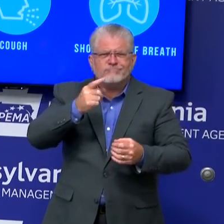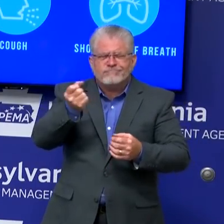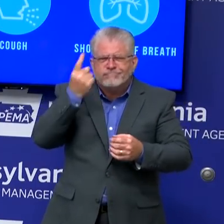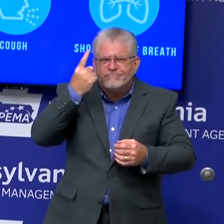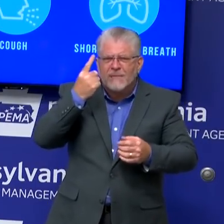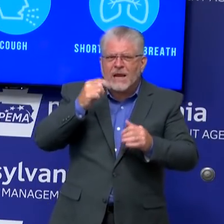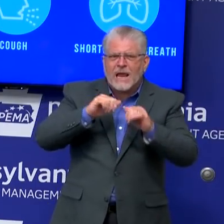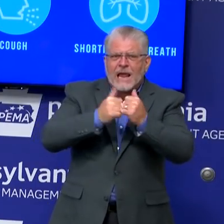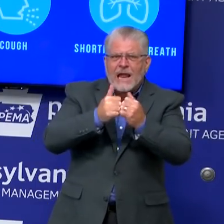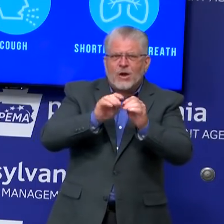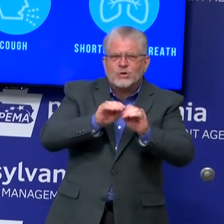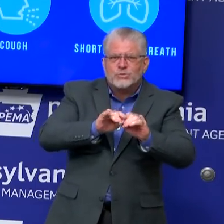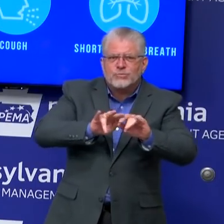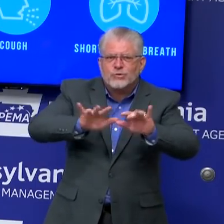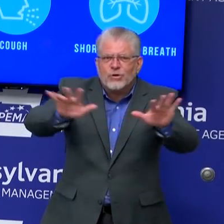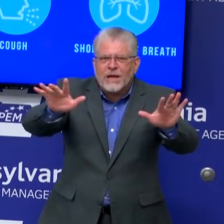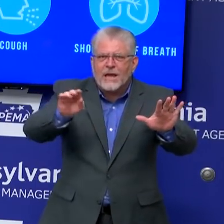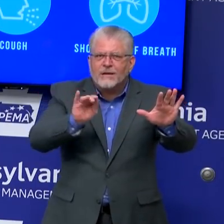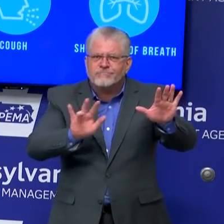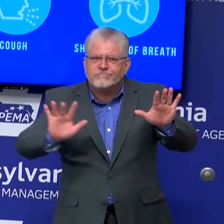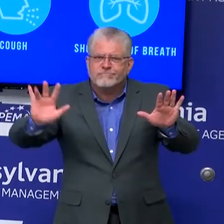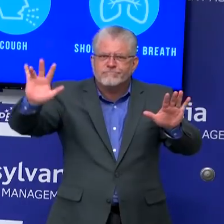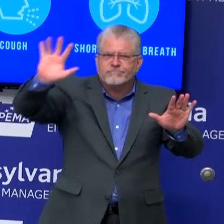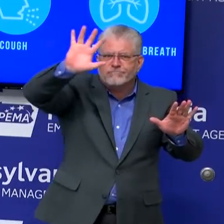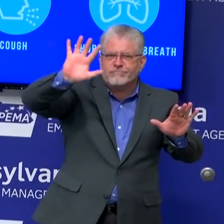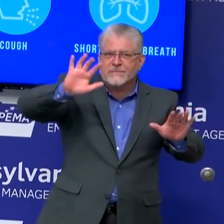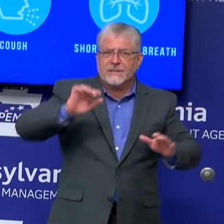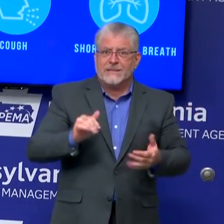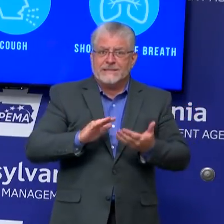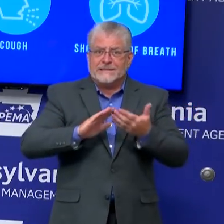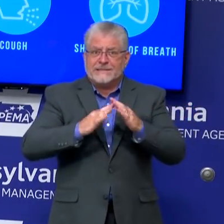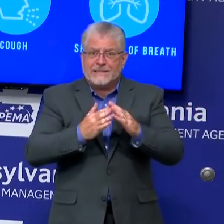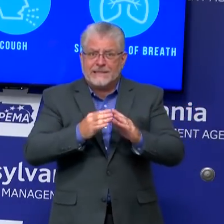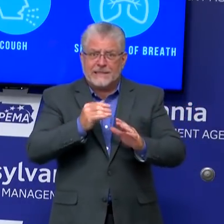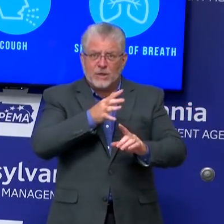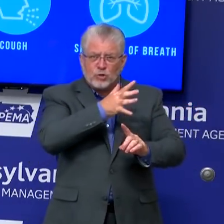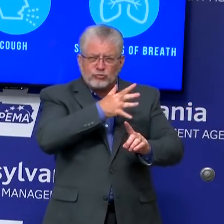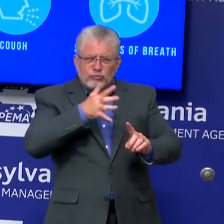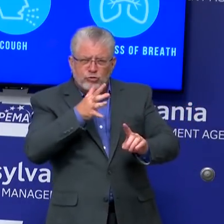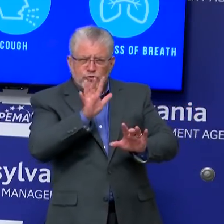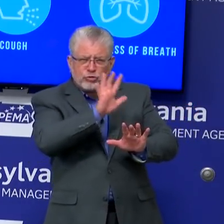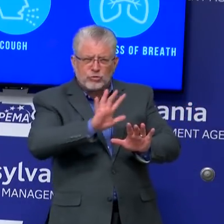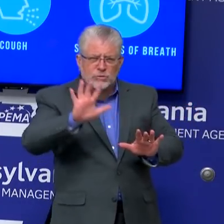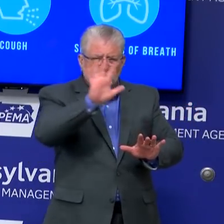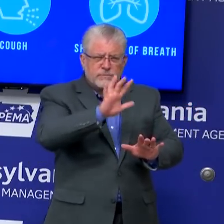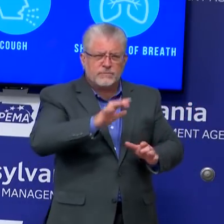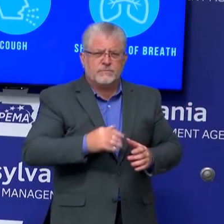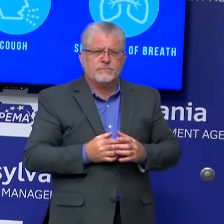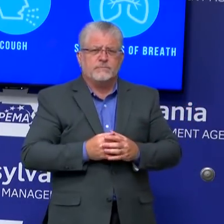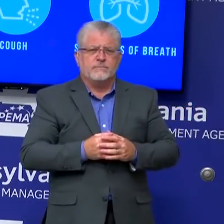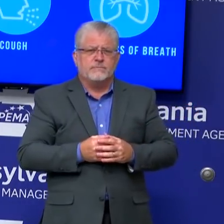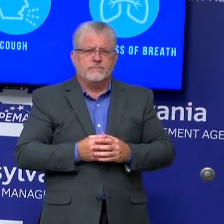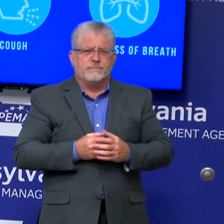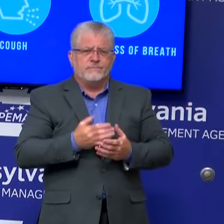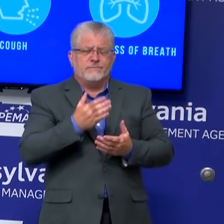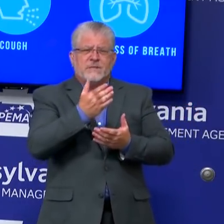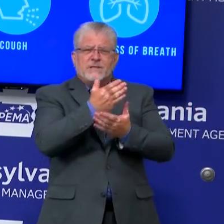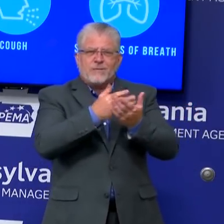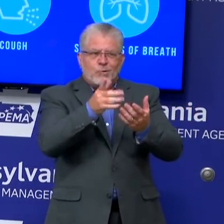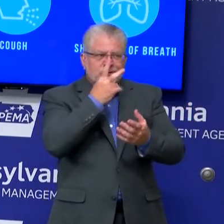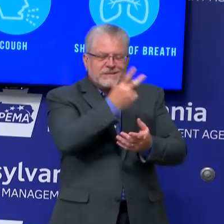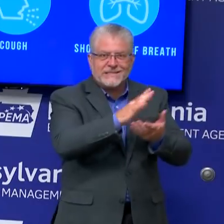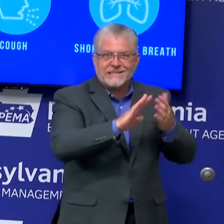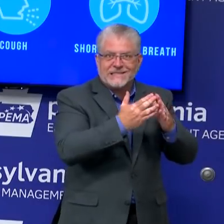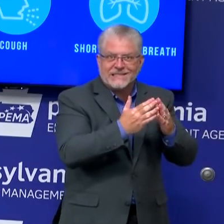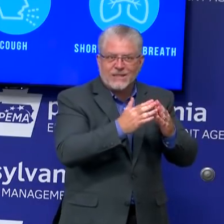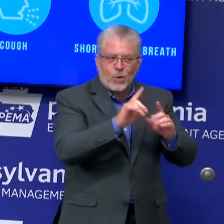sometimes and often spares rural areas, and even as we struggle in some of our more urban areas. The modeling